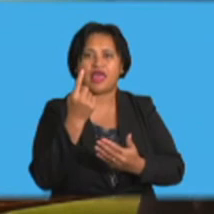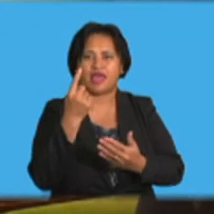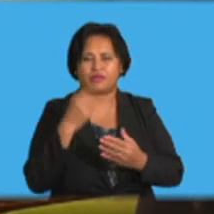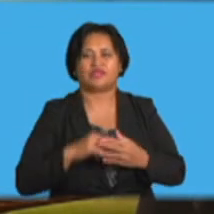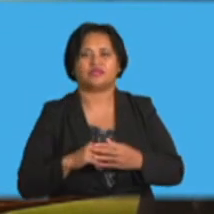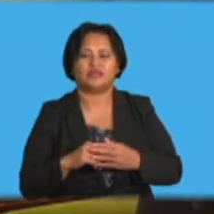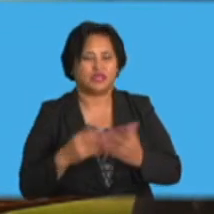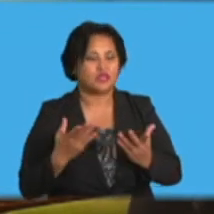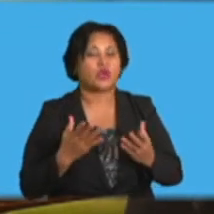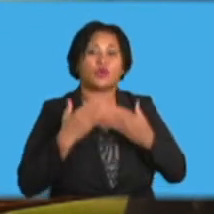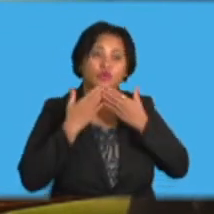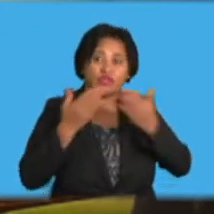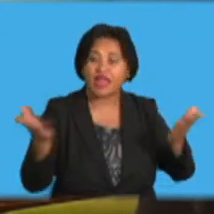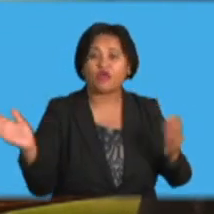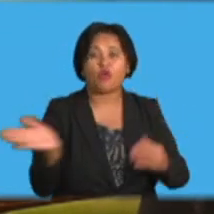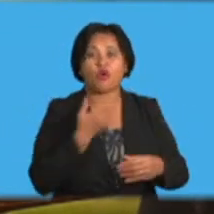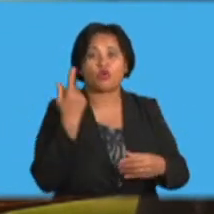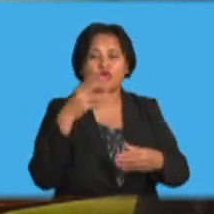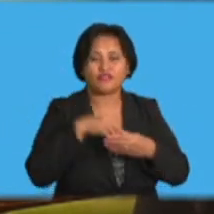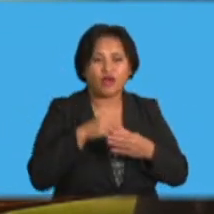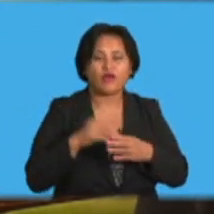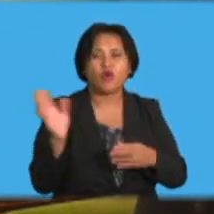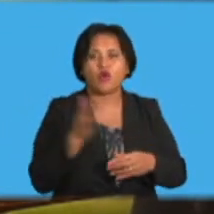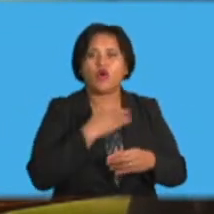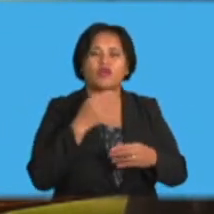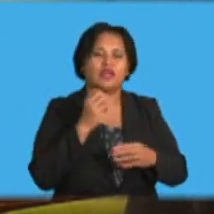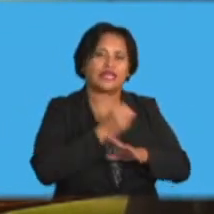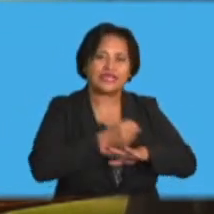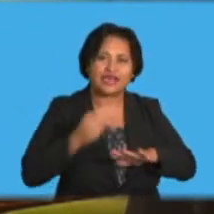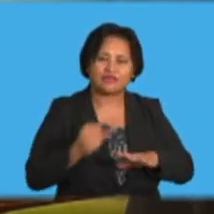involved, including all the civil servants and all the members of the